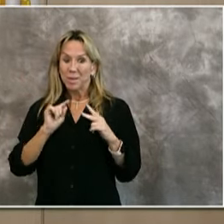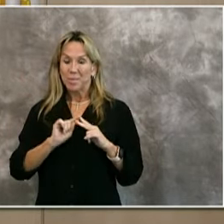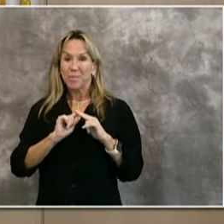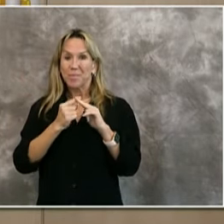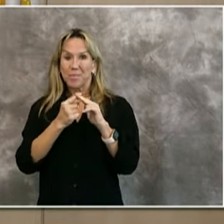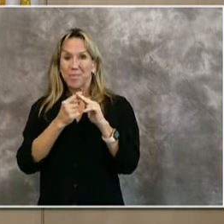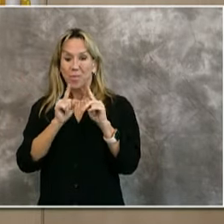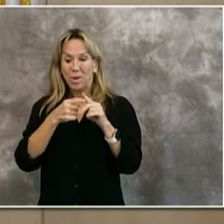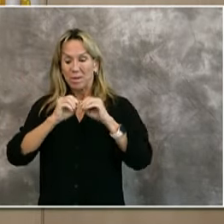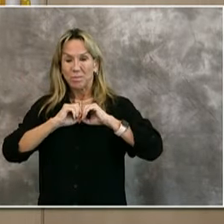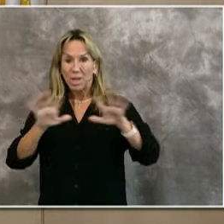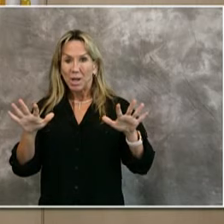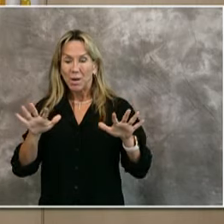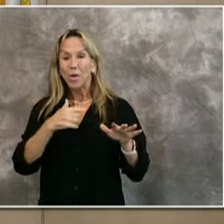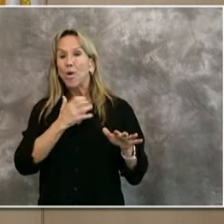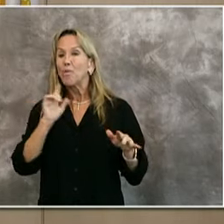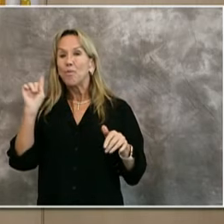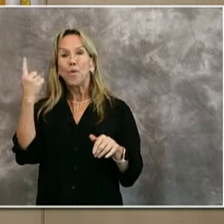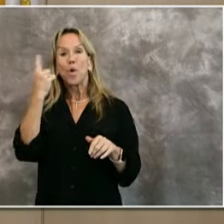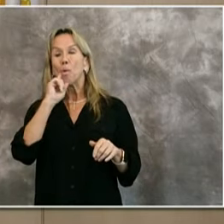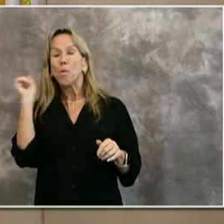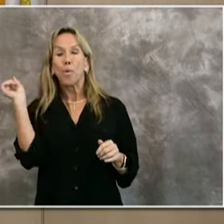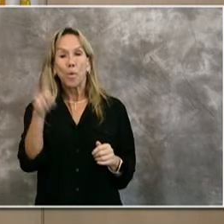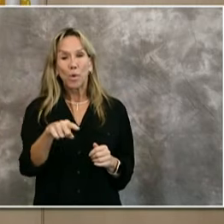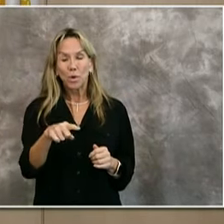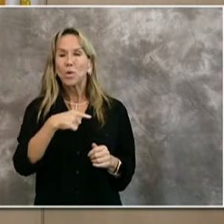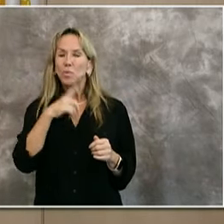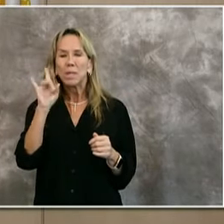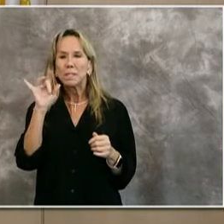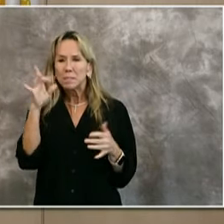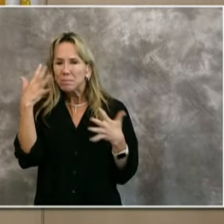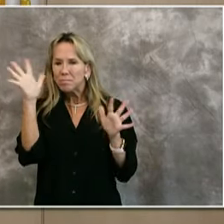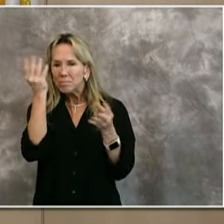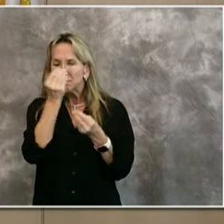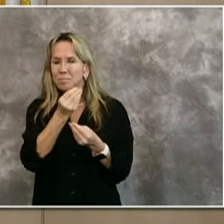this outbreak with our health officer's order,